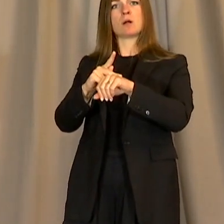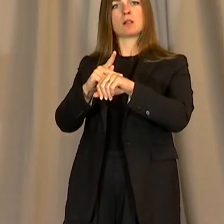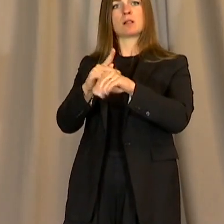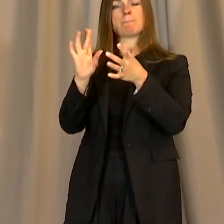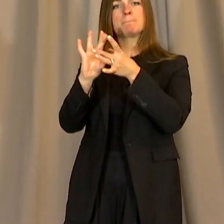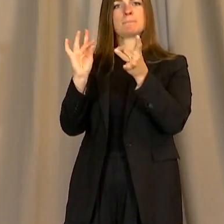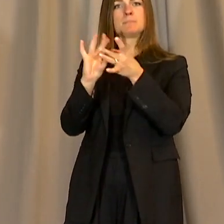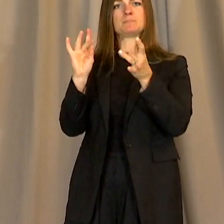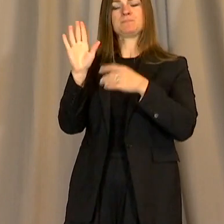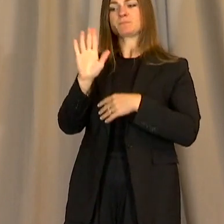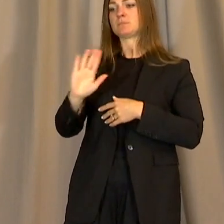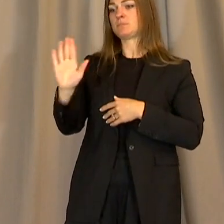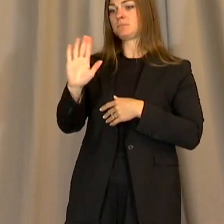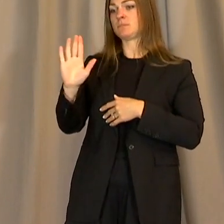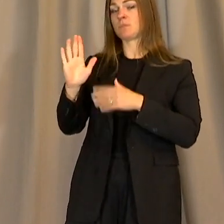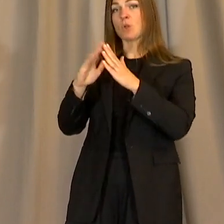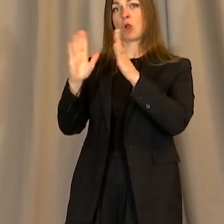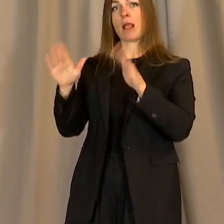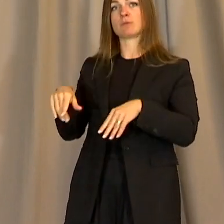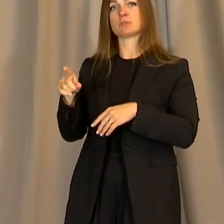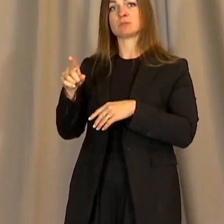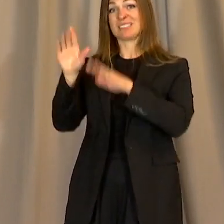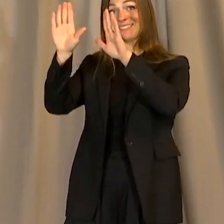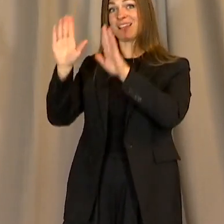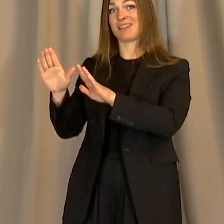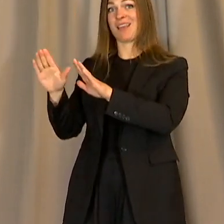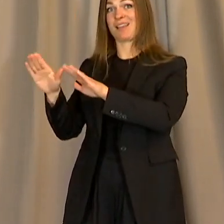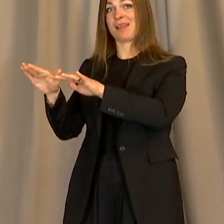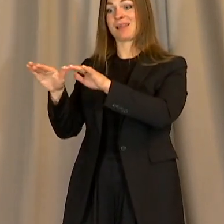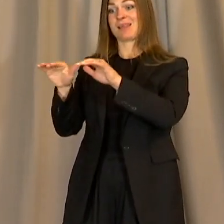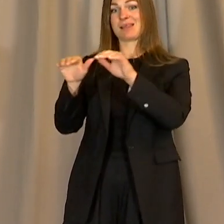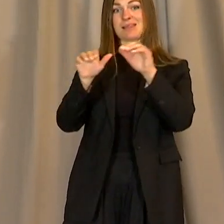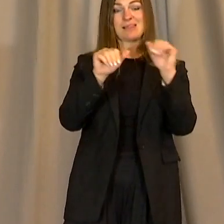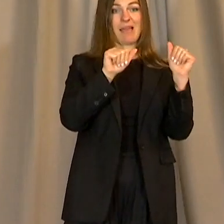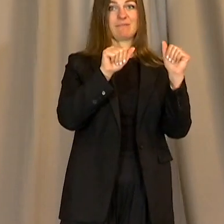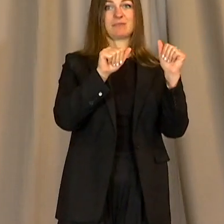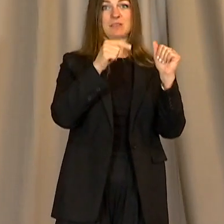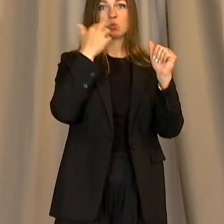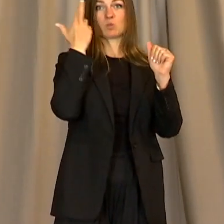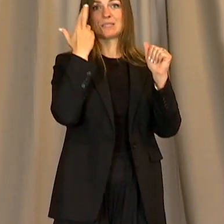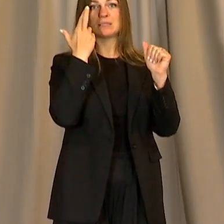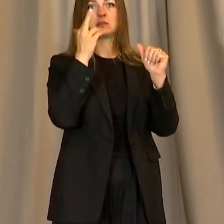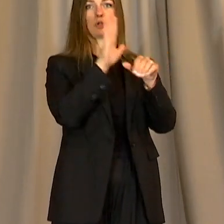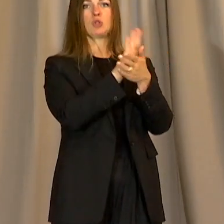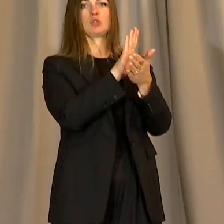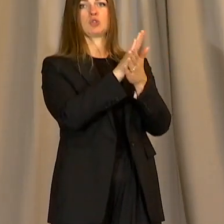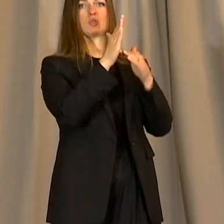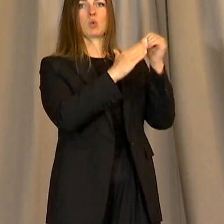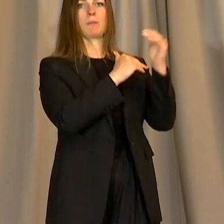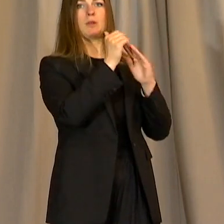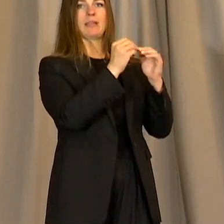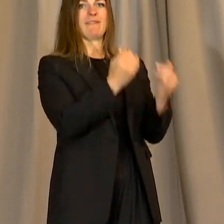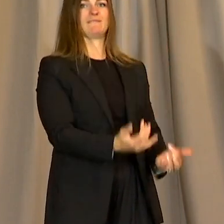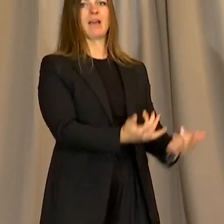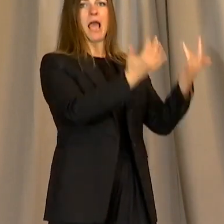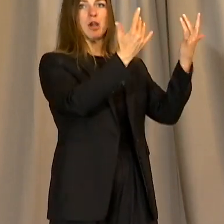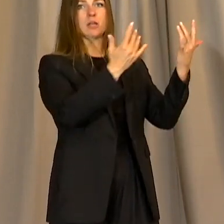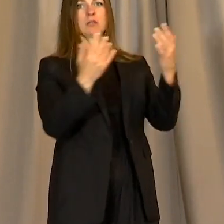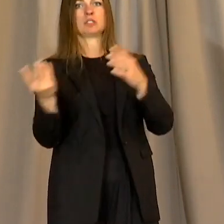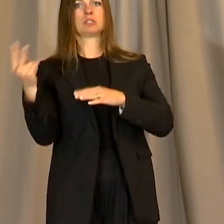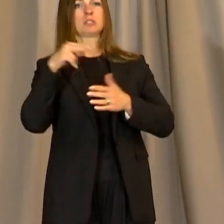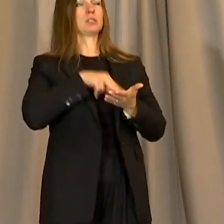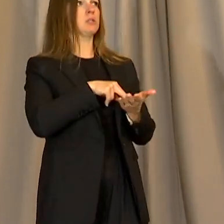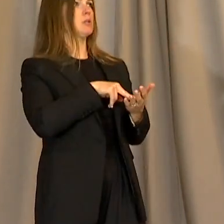her house on a Sunday when her building was on fire to watch it burn. I thought, oh,